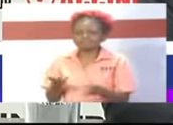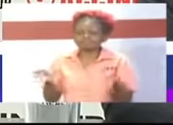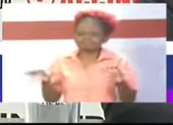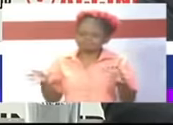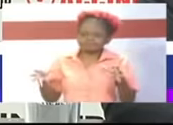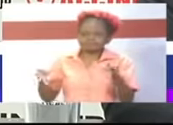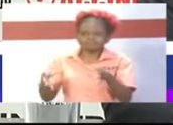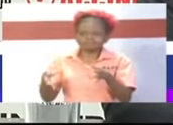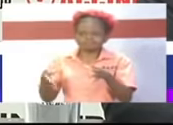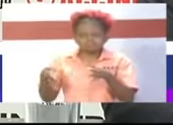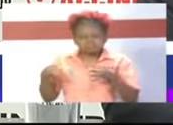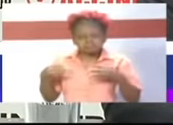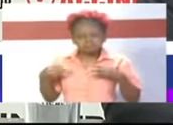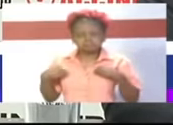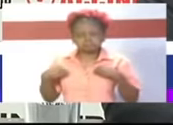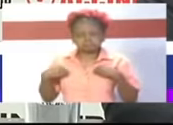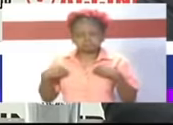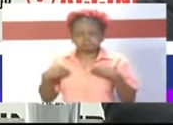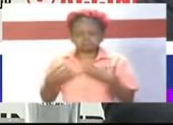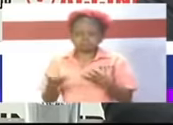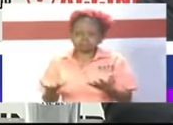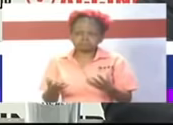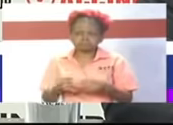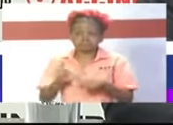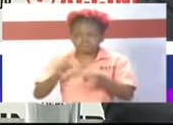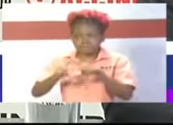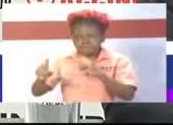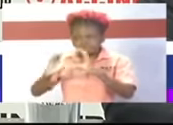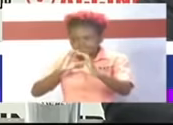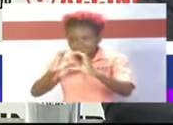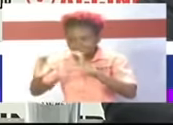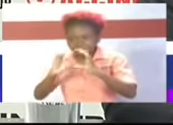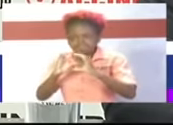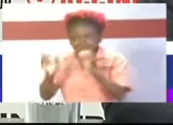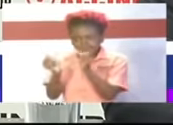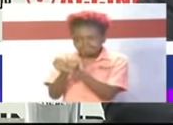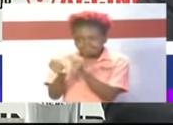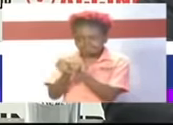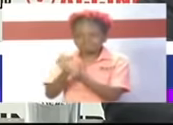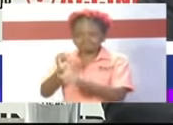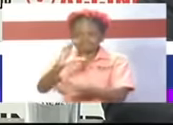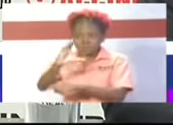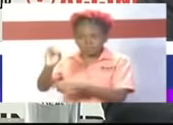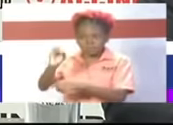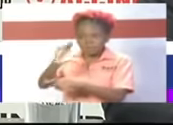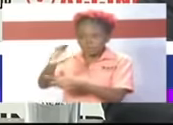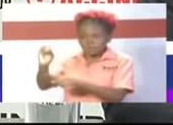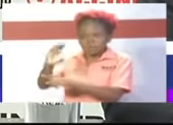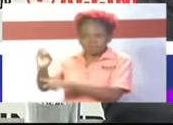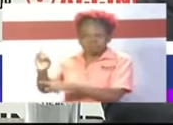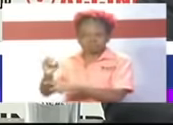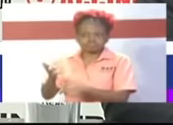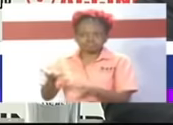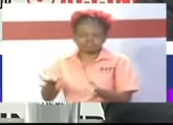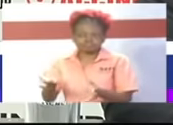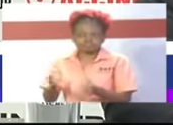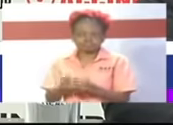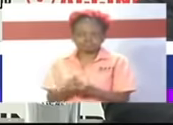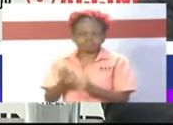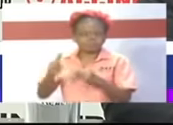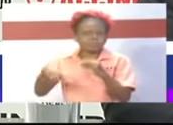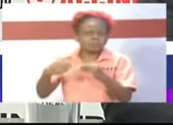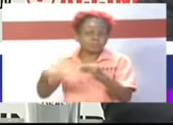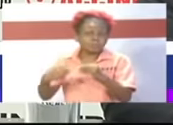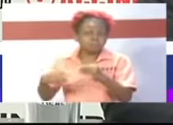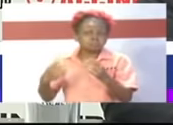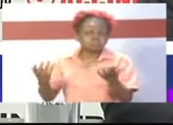with the relevant companies will continue in terms of being able to access whatever is generally